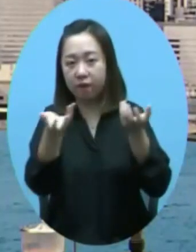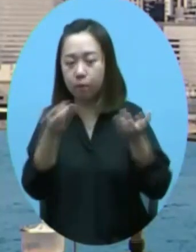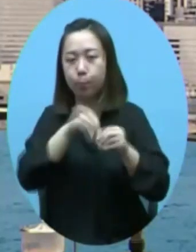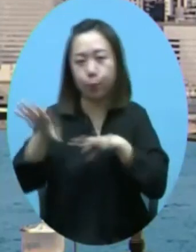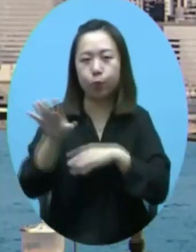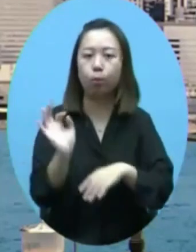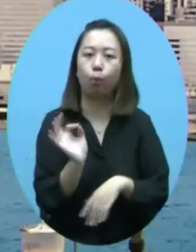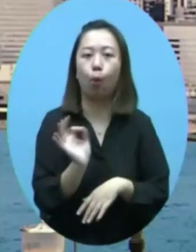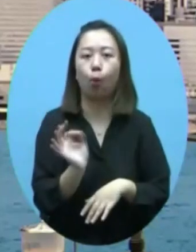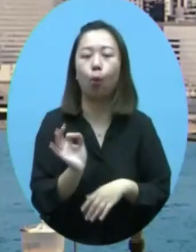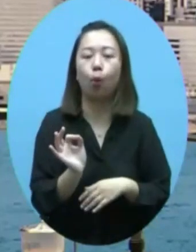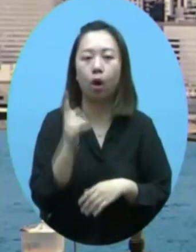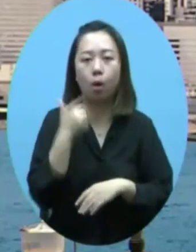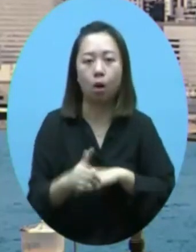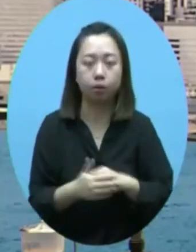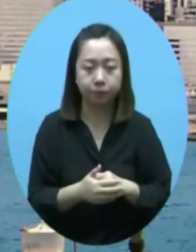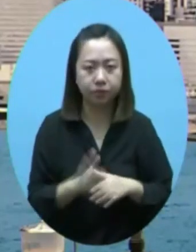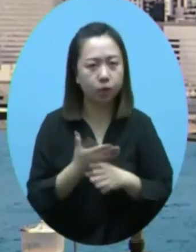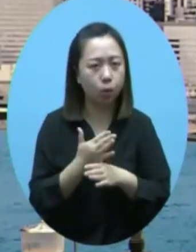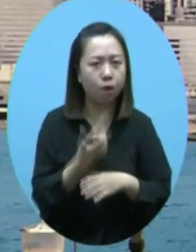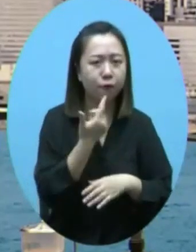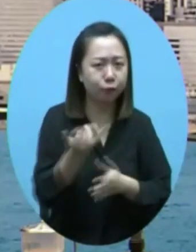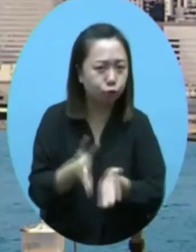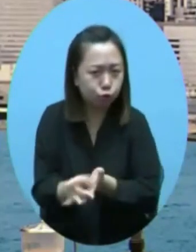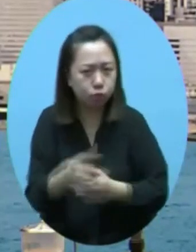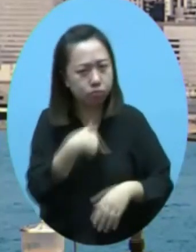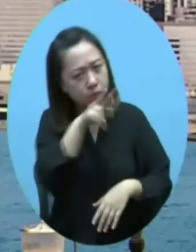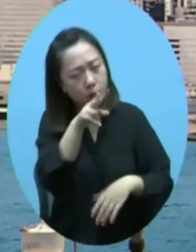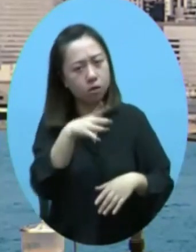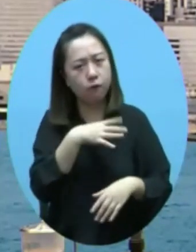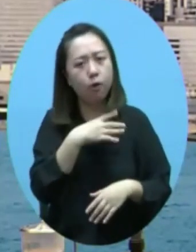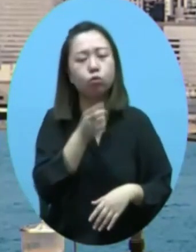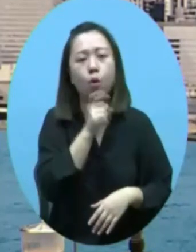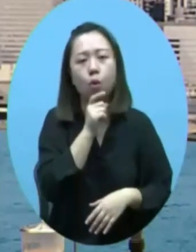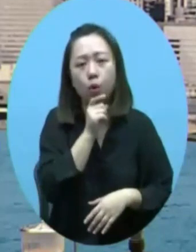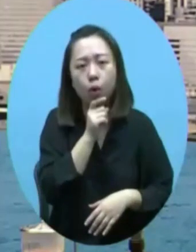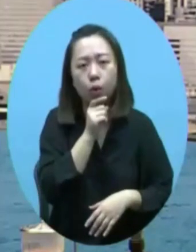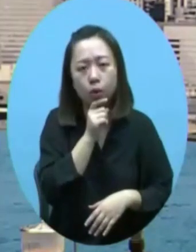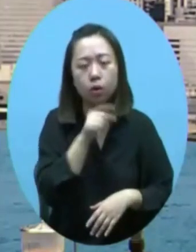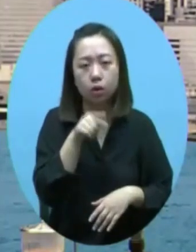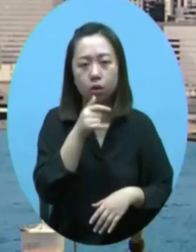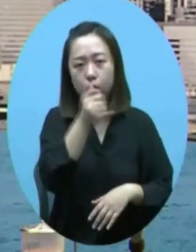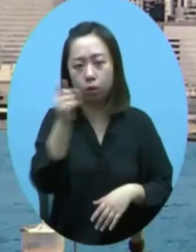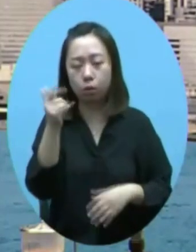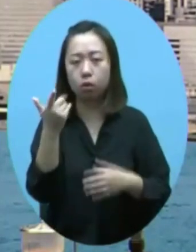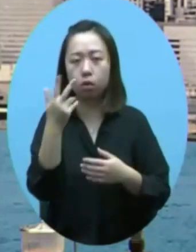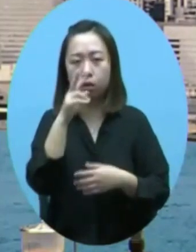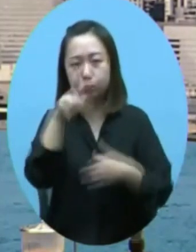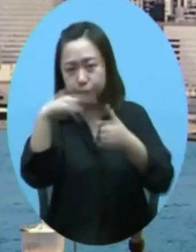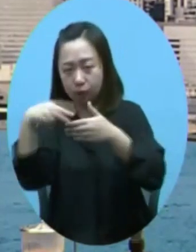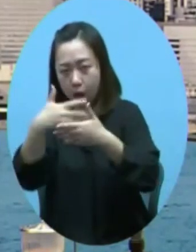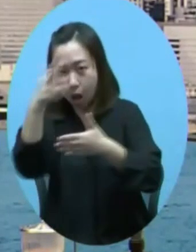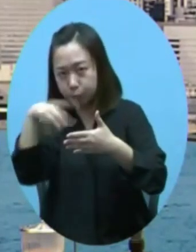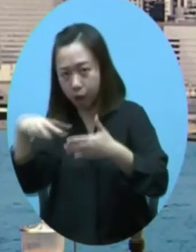interdepartmental expert group has been conducted, visited the housing estate just today